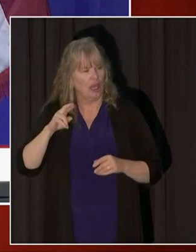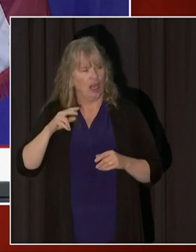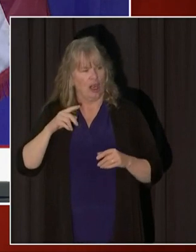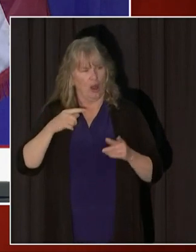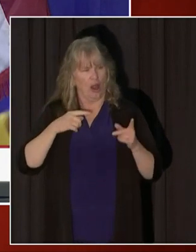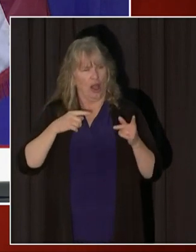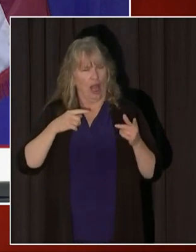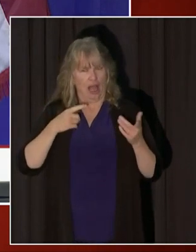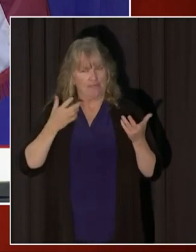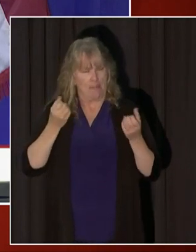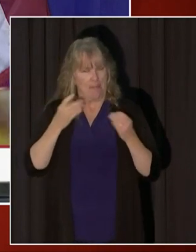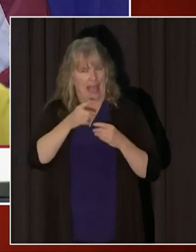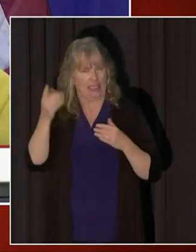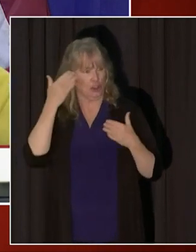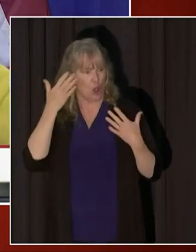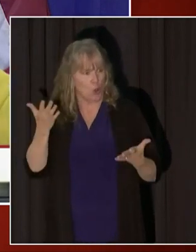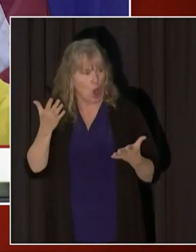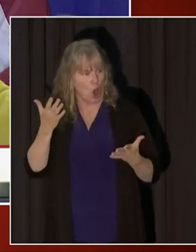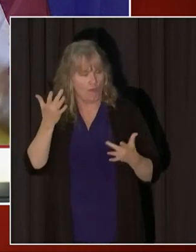know the risk.